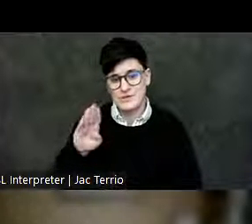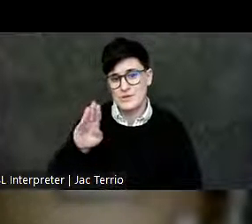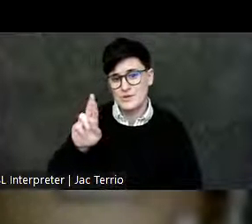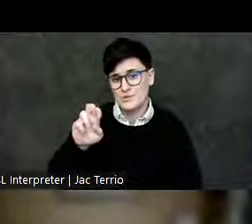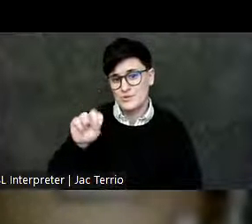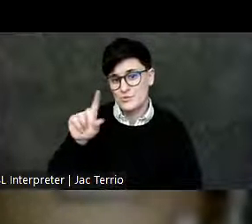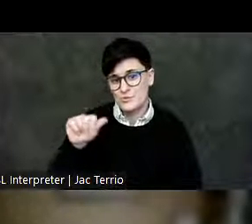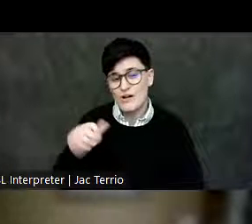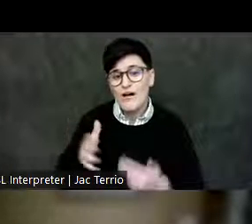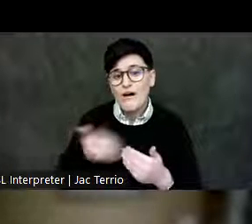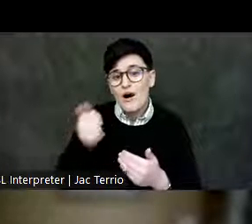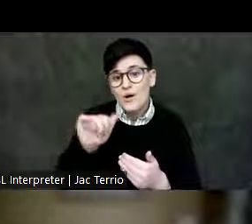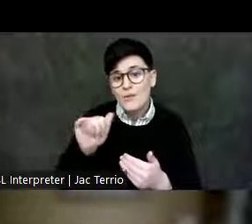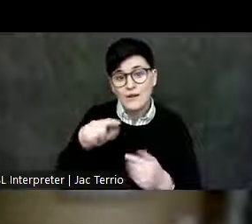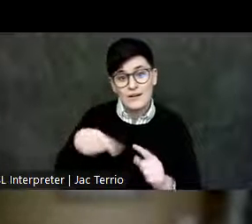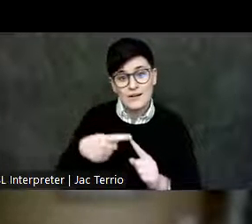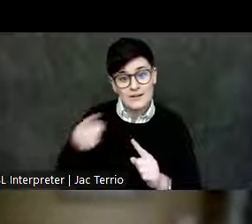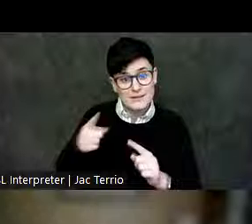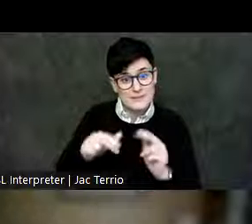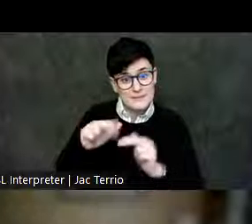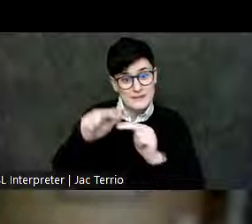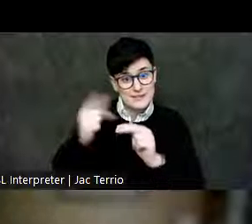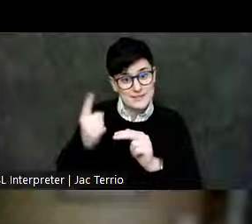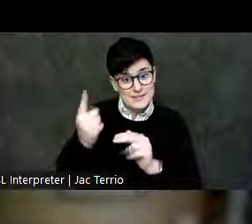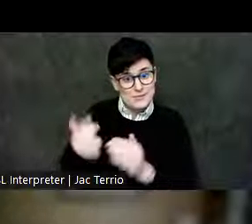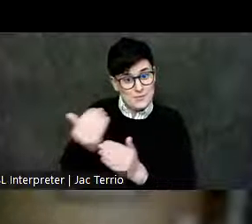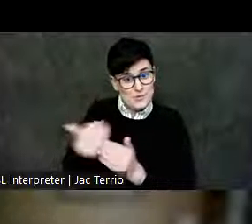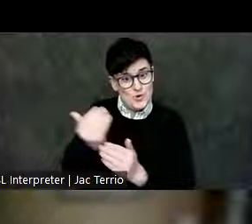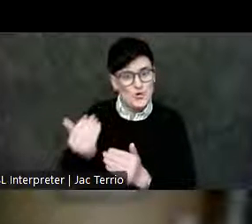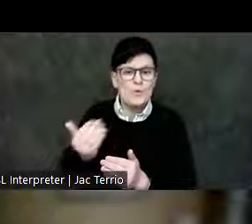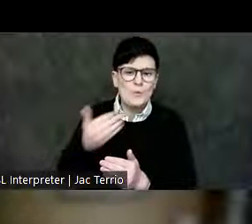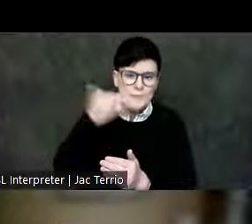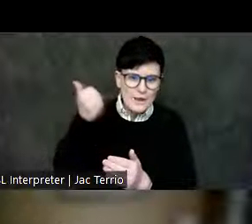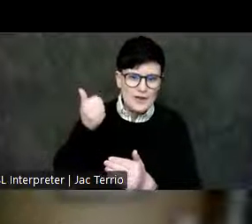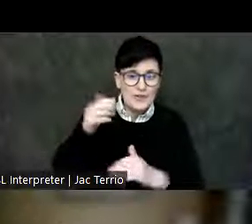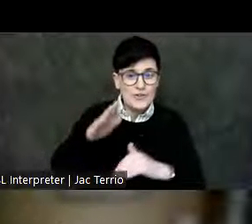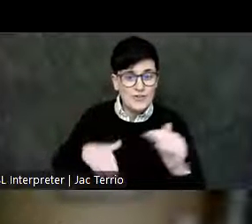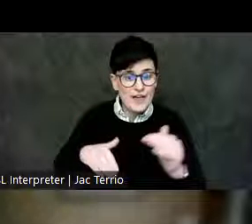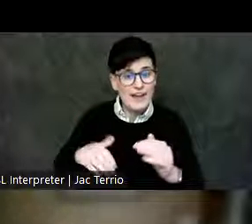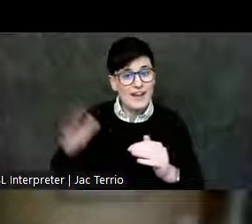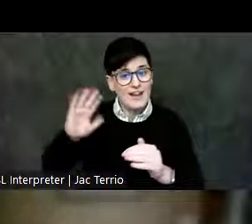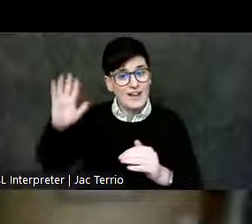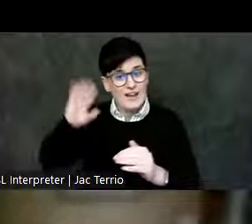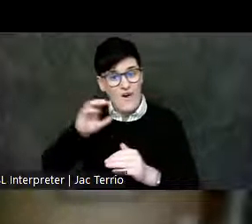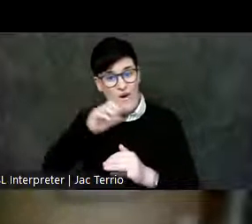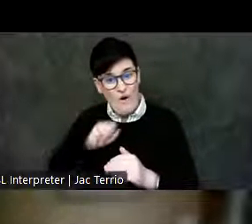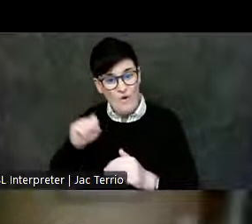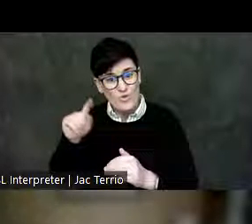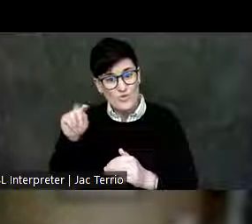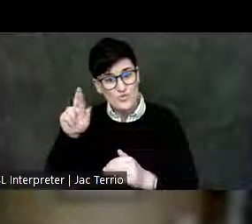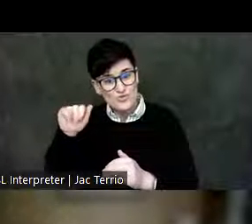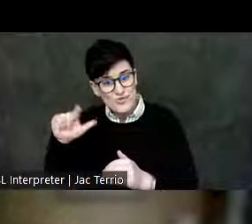it's almost like when they build something new, they're more able to do that than when they try to kind of retrofit an old trail.